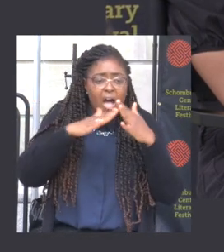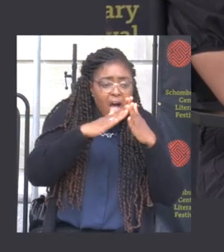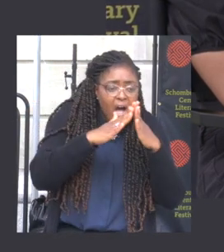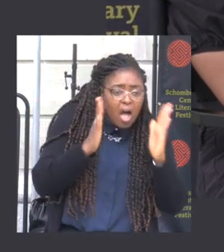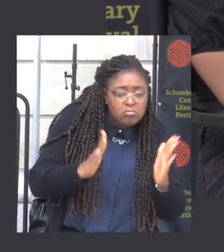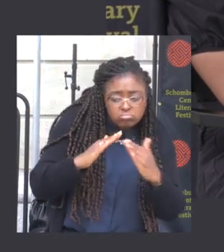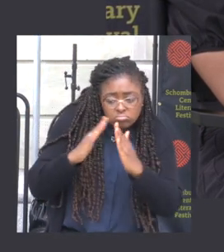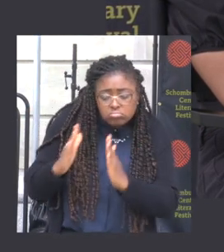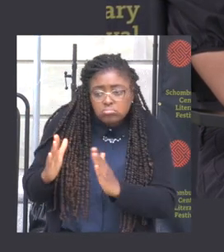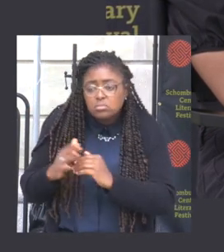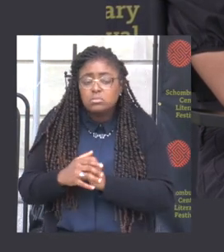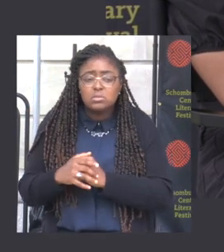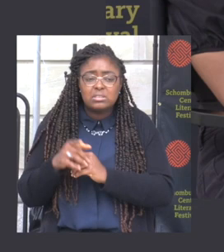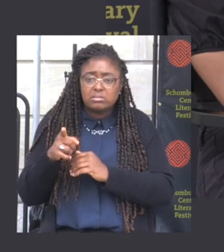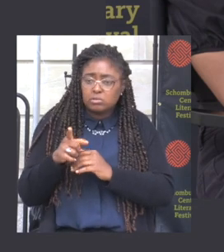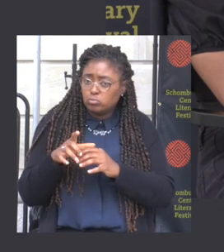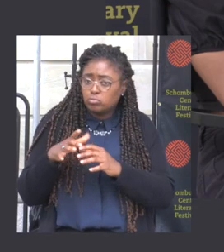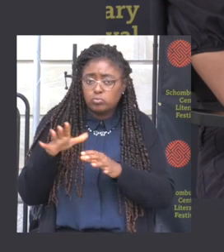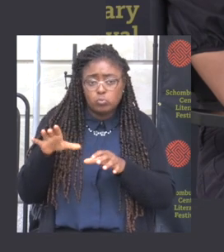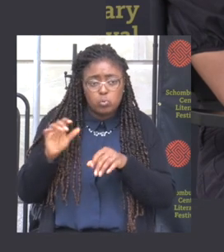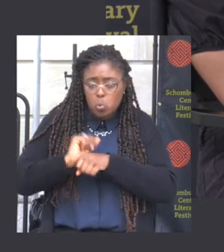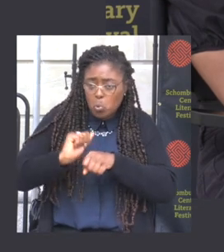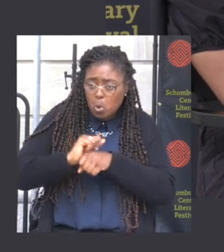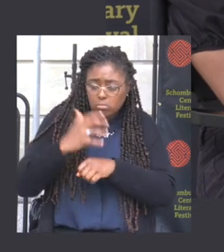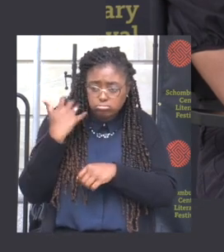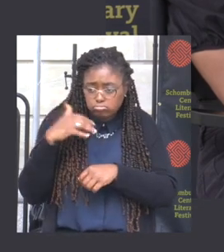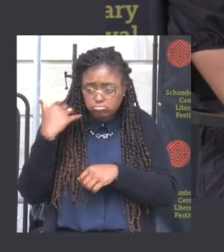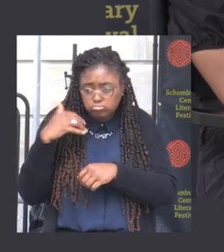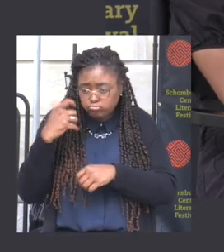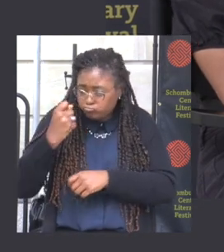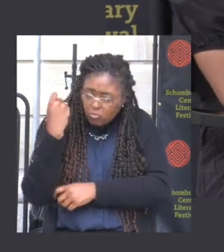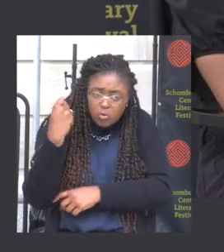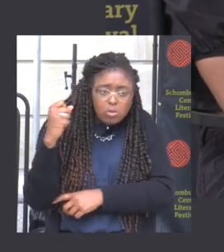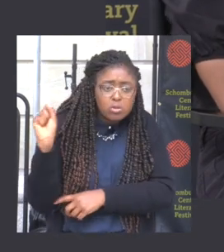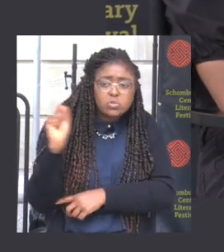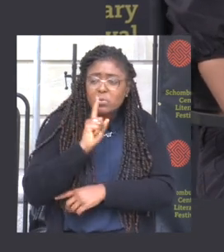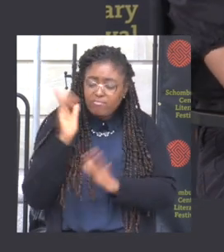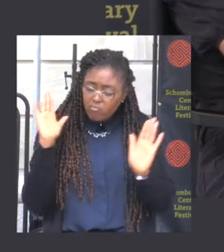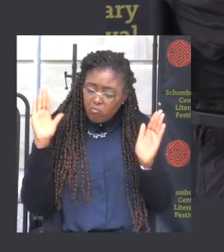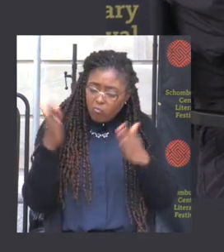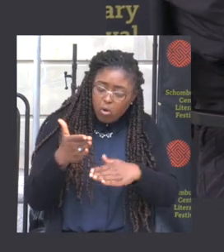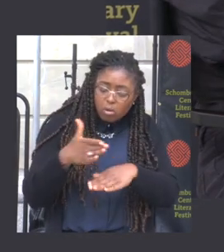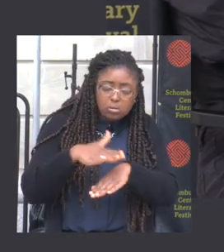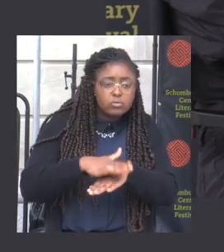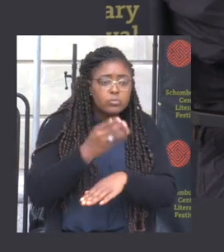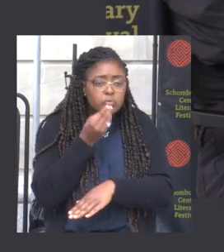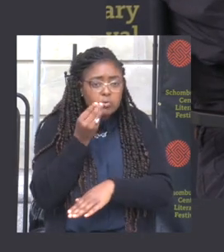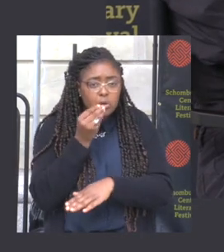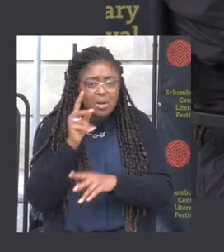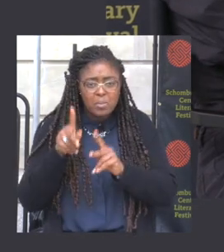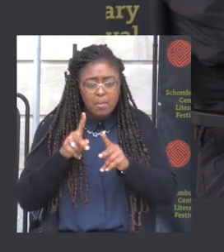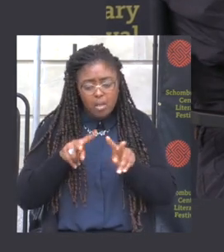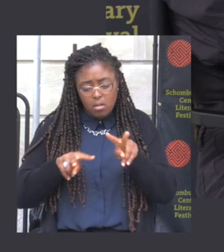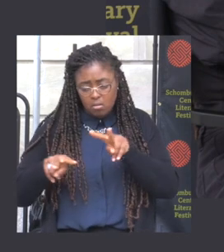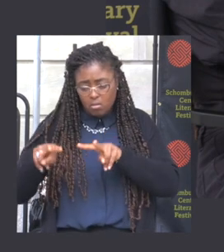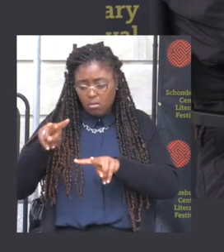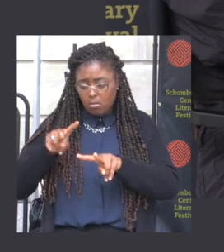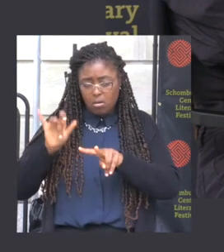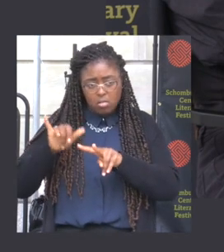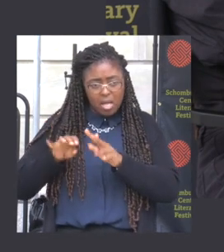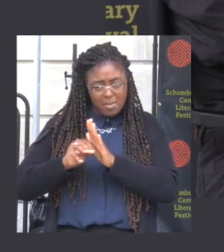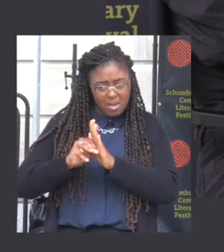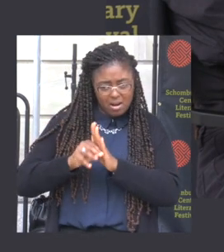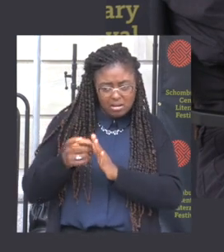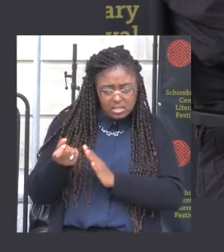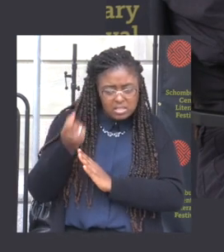this revolutionary work, and a lot of it was centered on food. And I think folks are looking back to those type of models and understanding that that